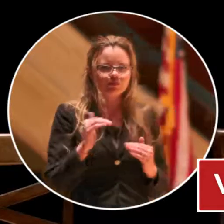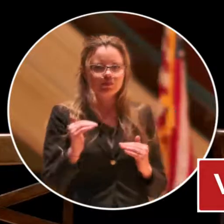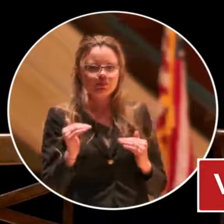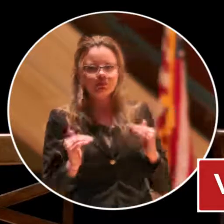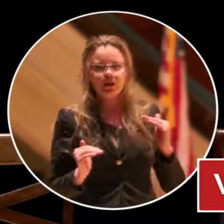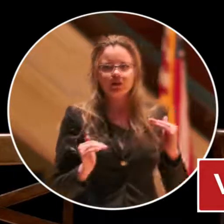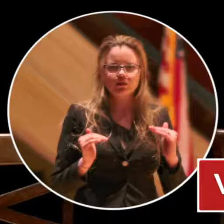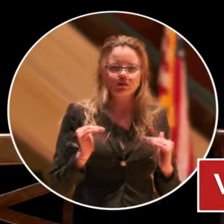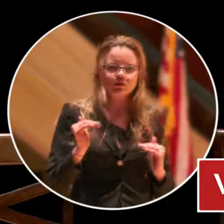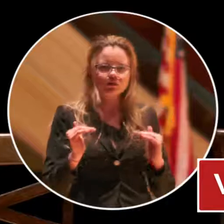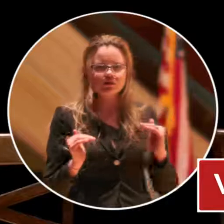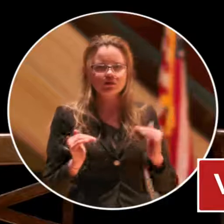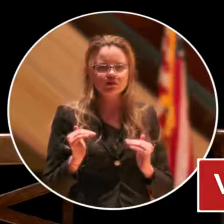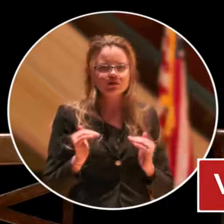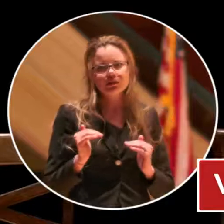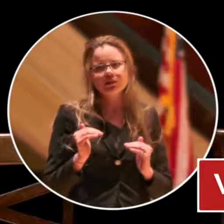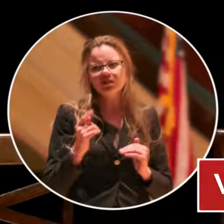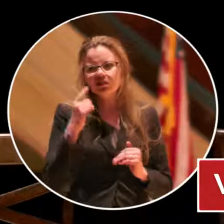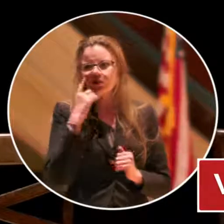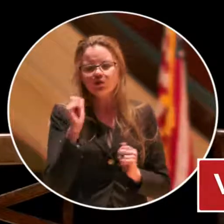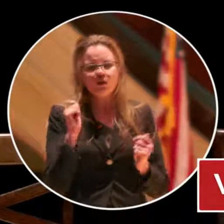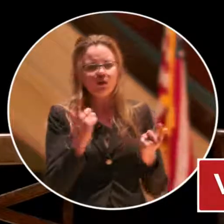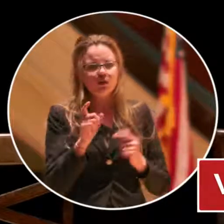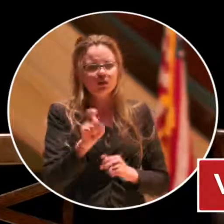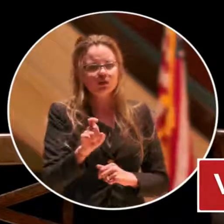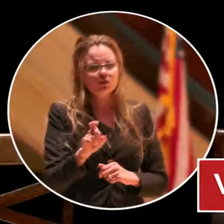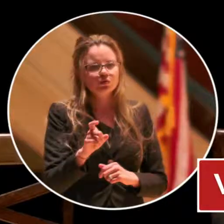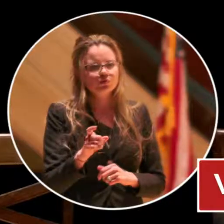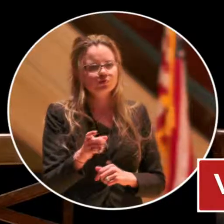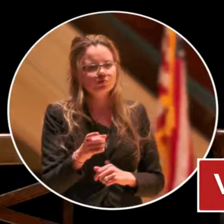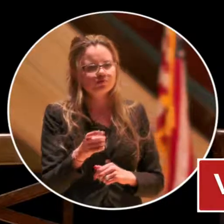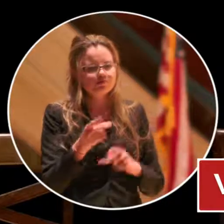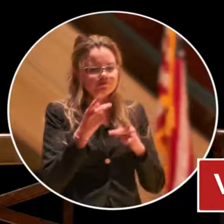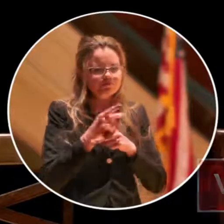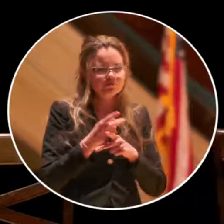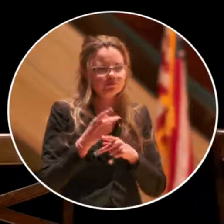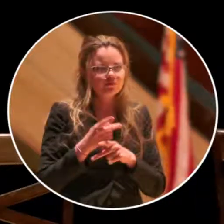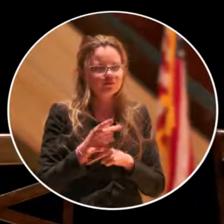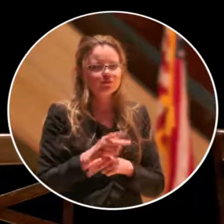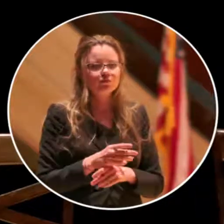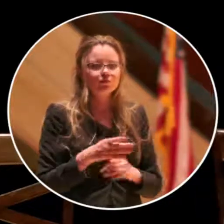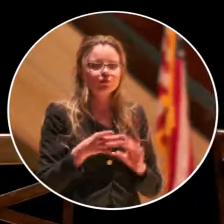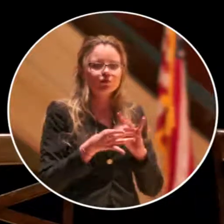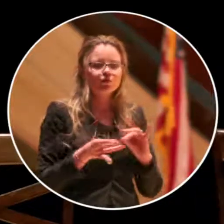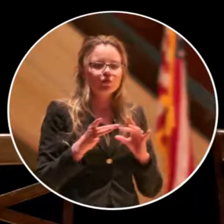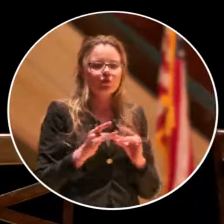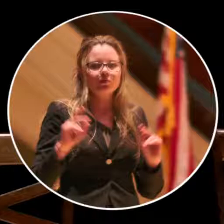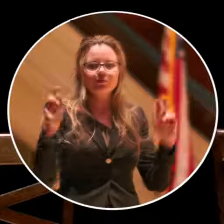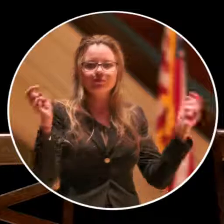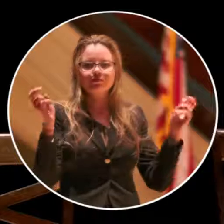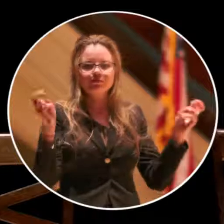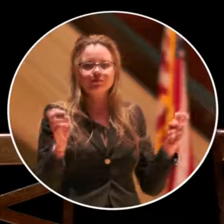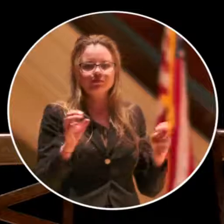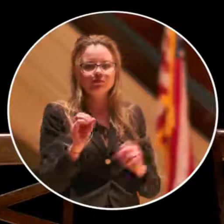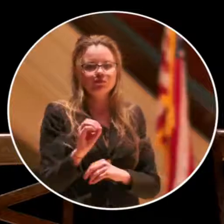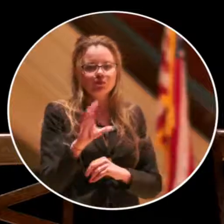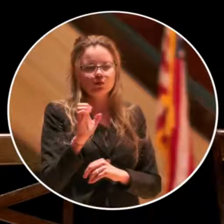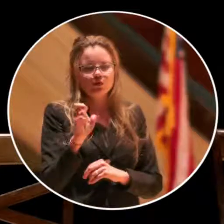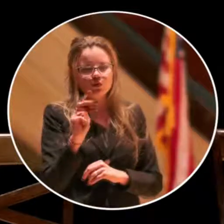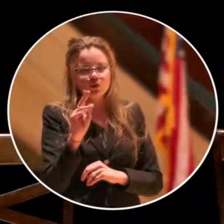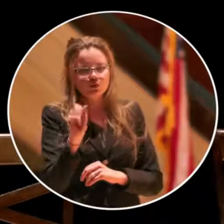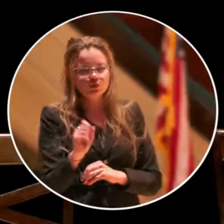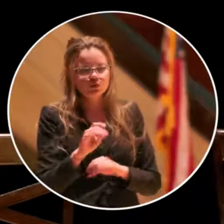I think we all need to figure out. With her story, Oceans Apart, please welcome